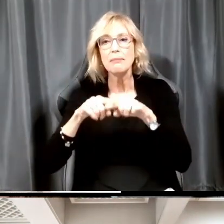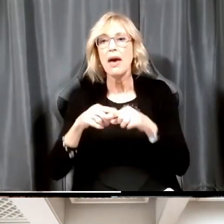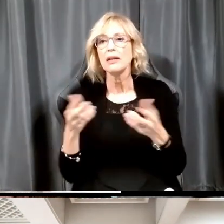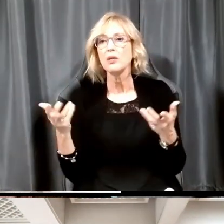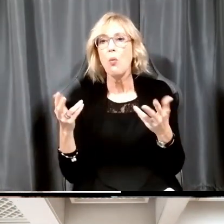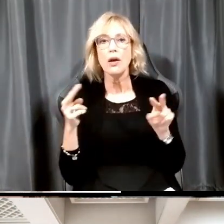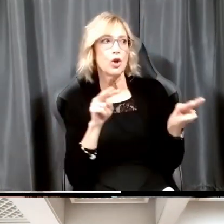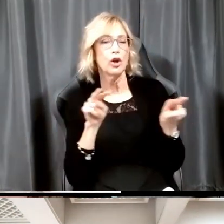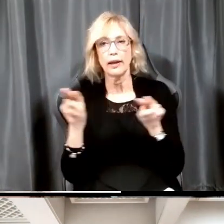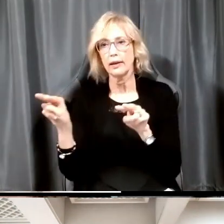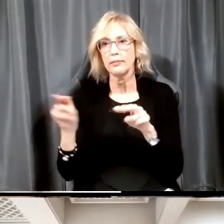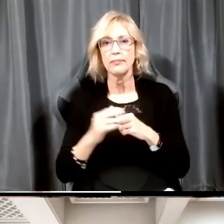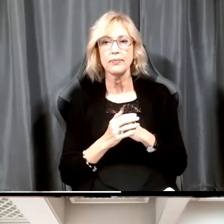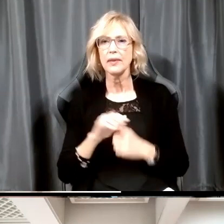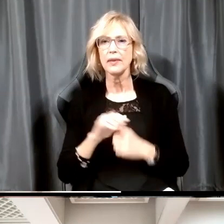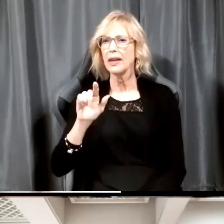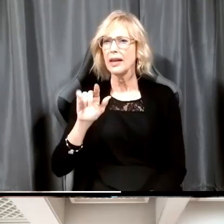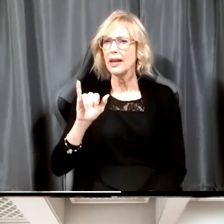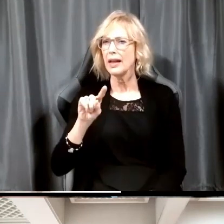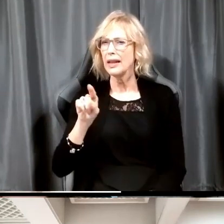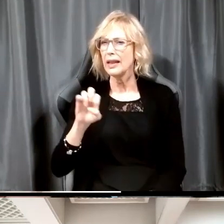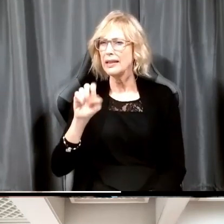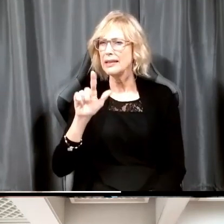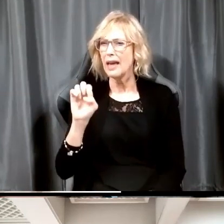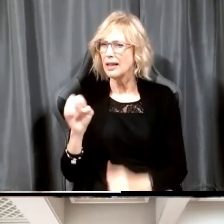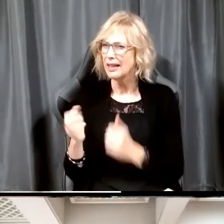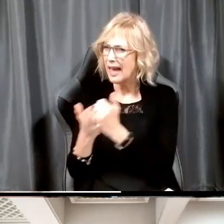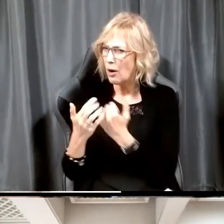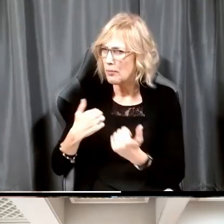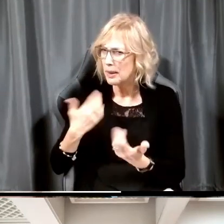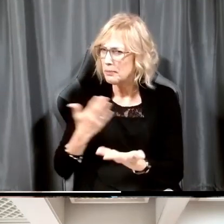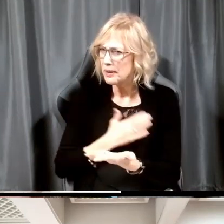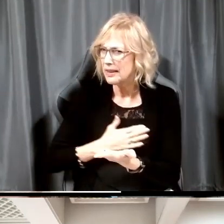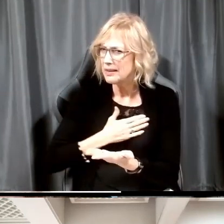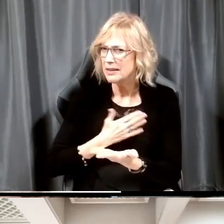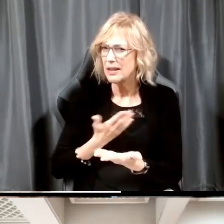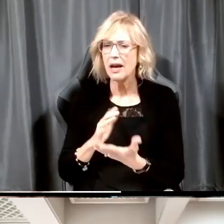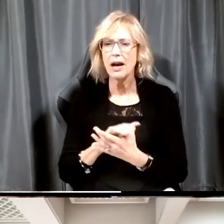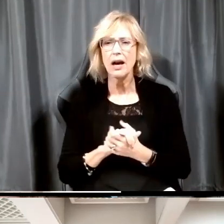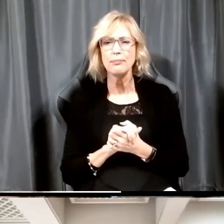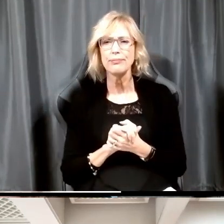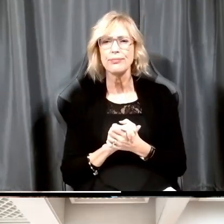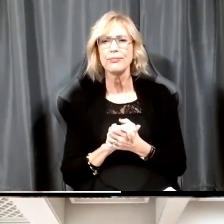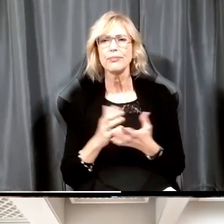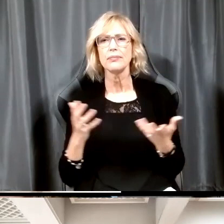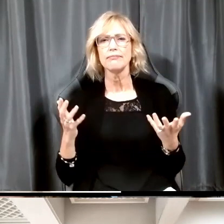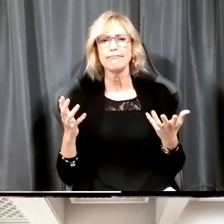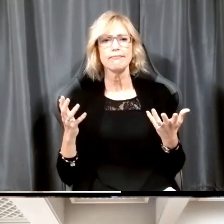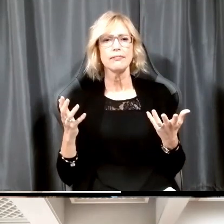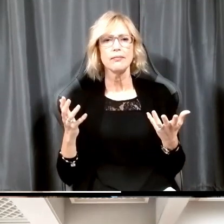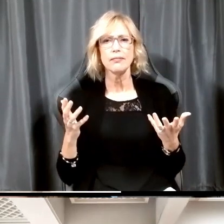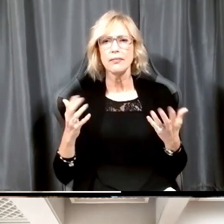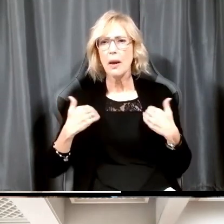at. Lizelle, can you help me out just a little bit on this one? As far as,